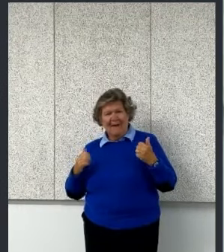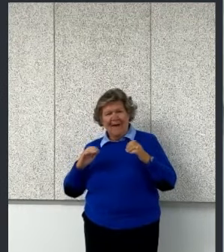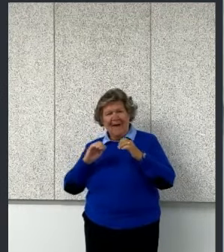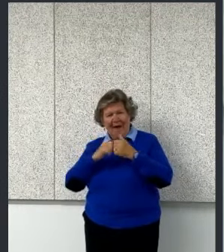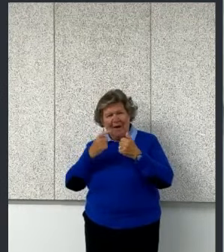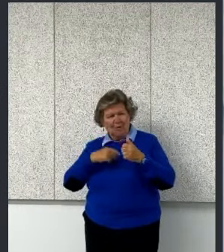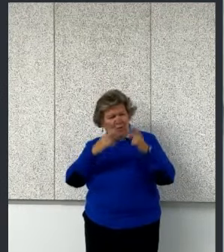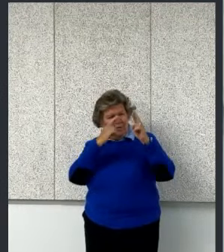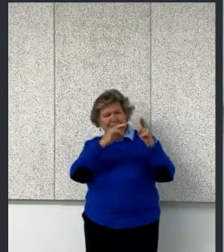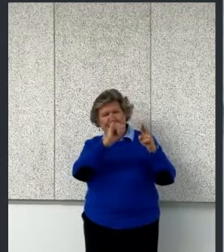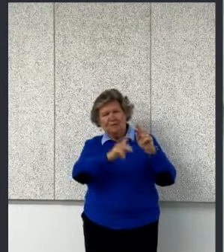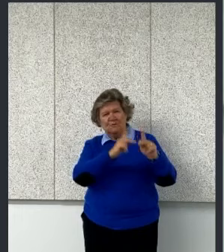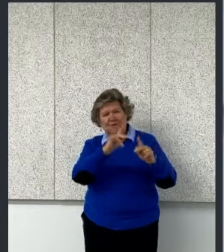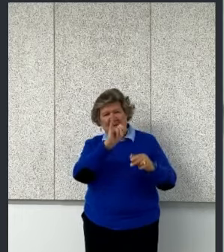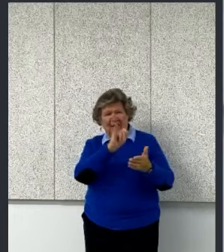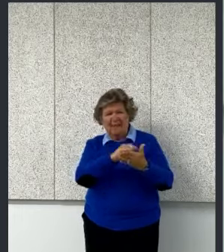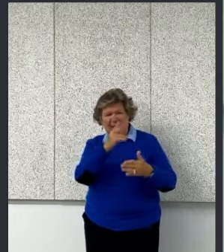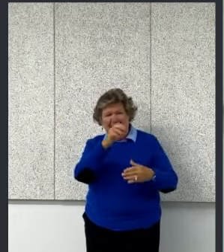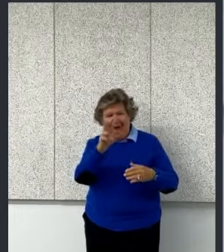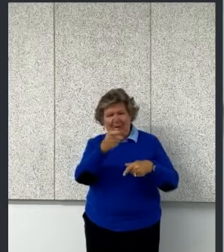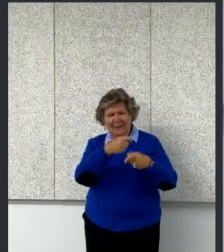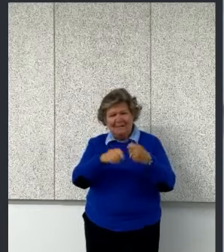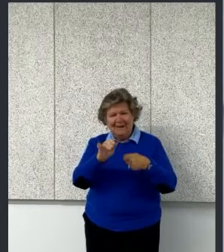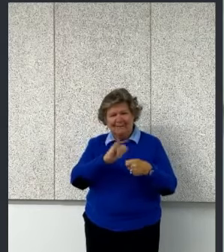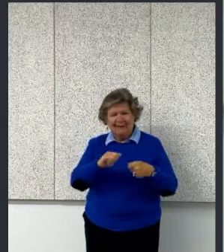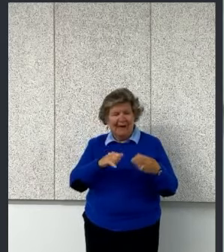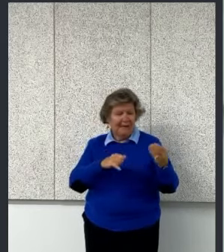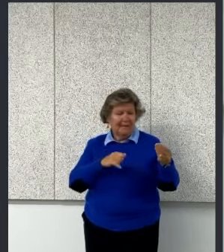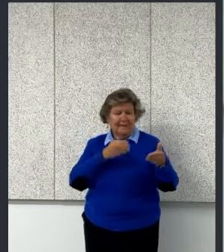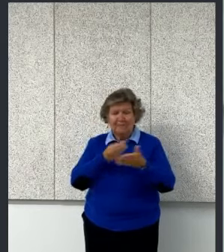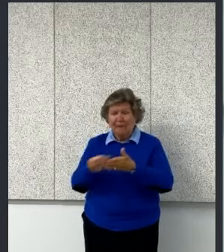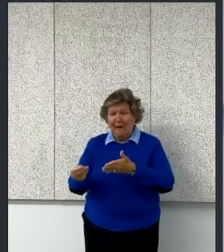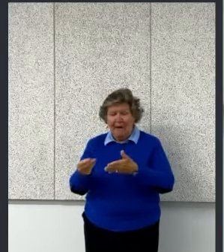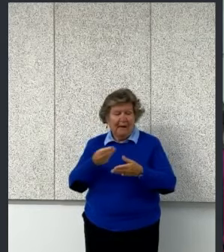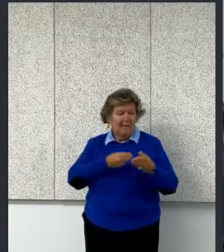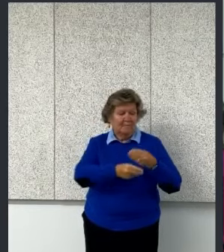that? And not as sort of a like butt in a chair.